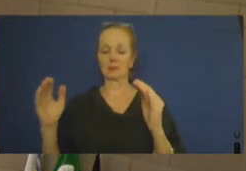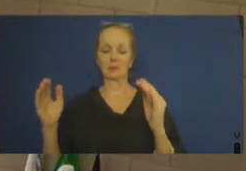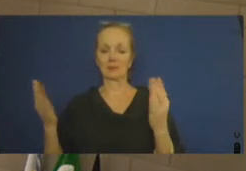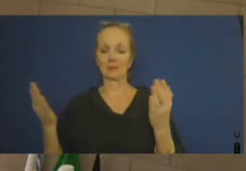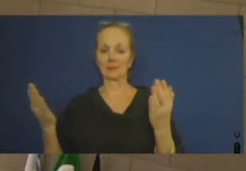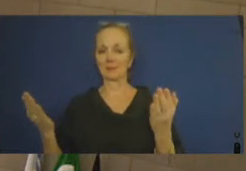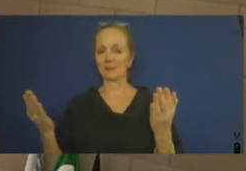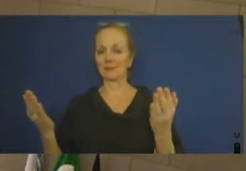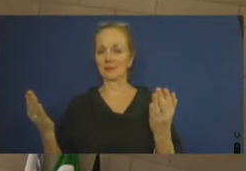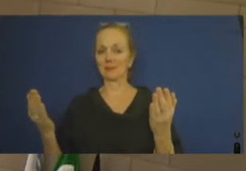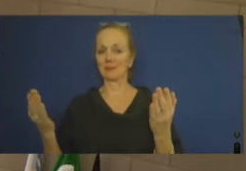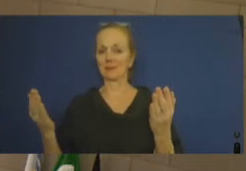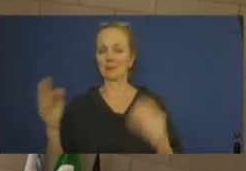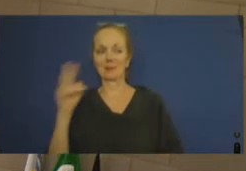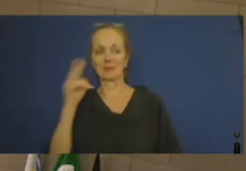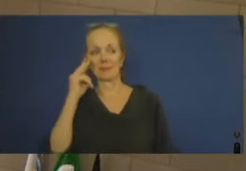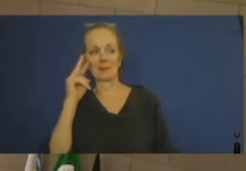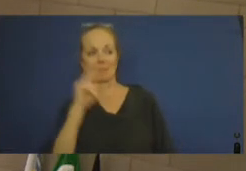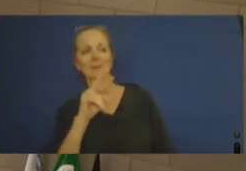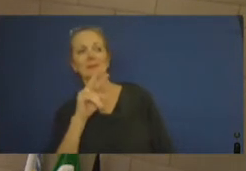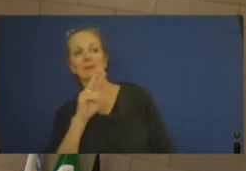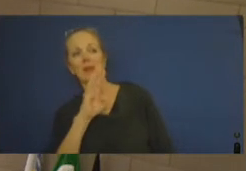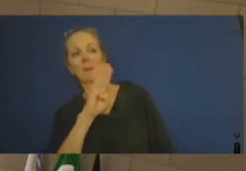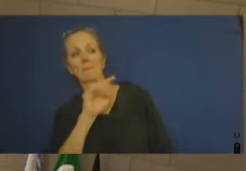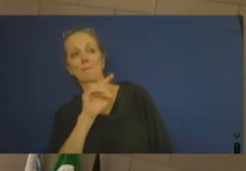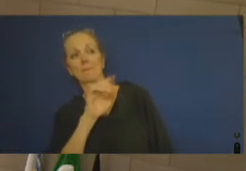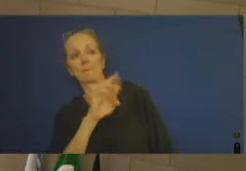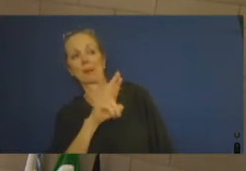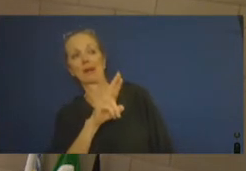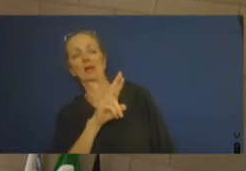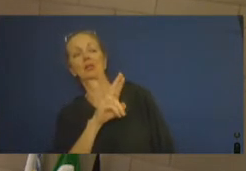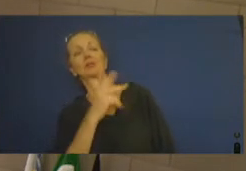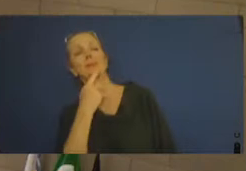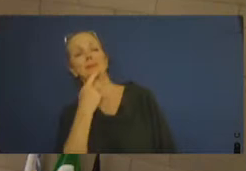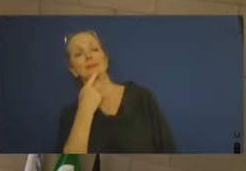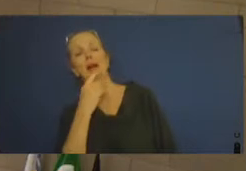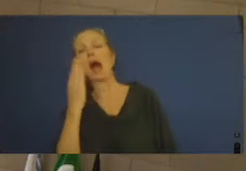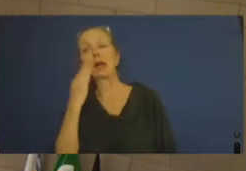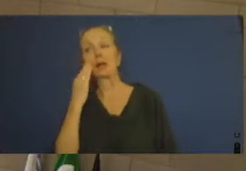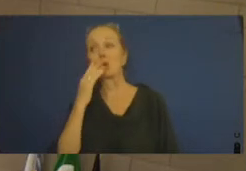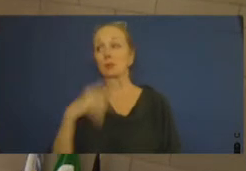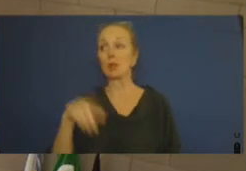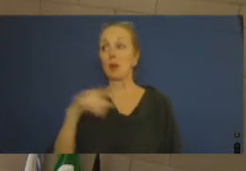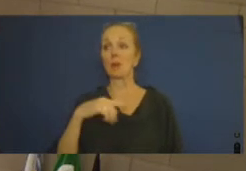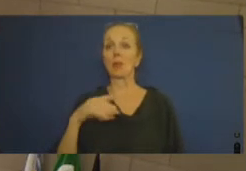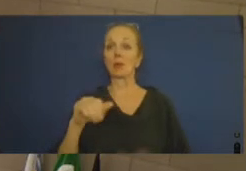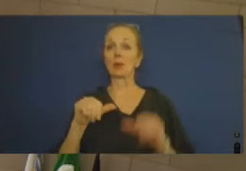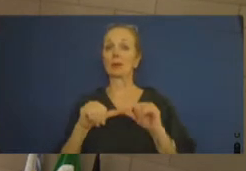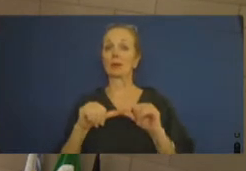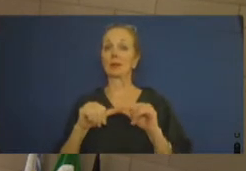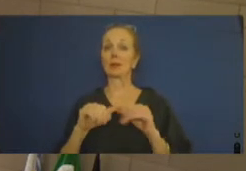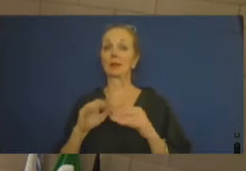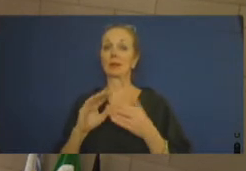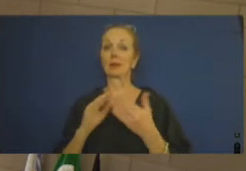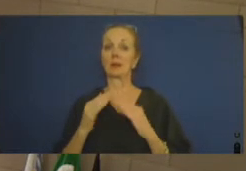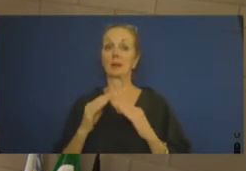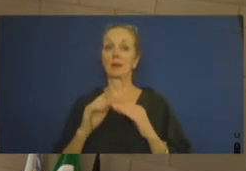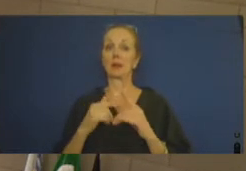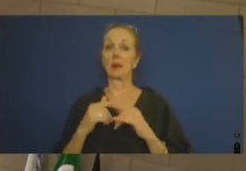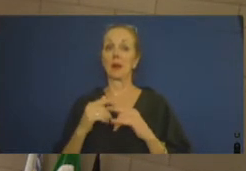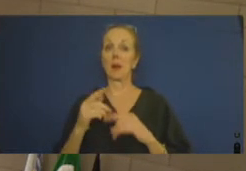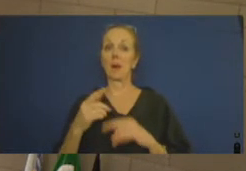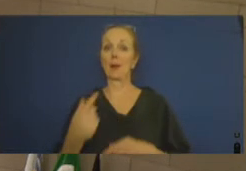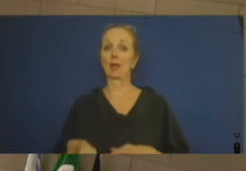Baker. Typically, when you want, because I know some of you want to continue the public hearing, but typically you do that to a date certain, is my